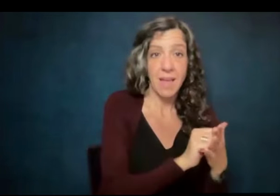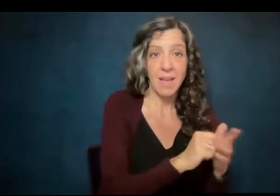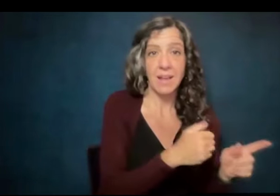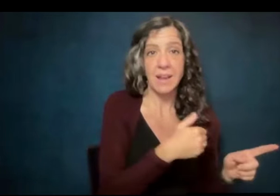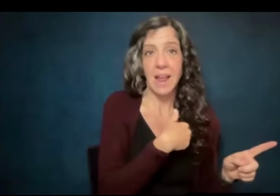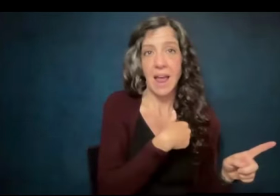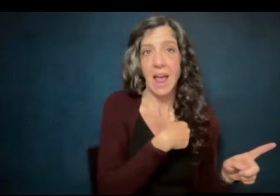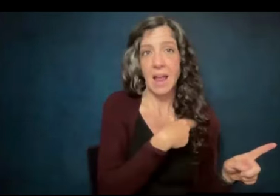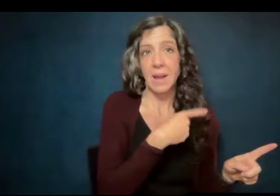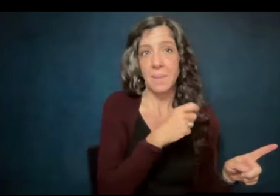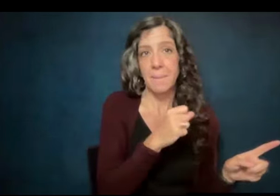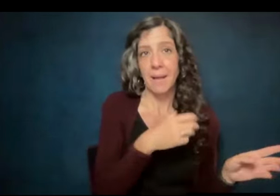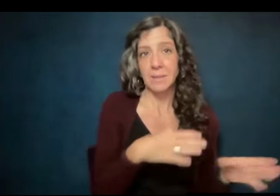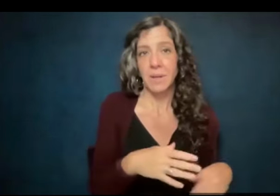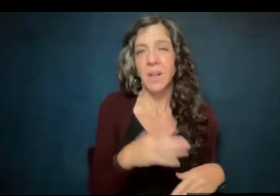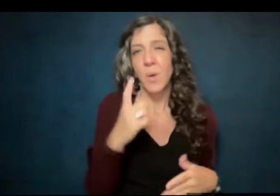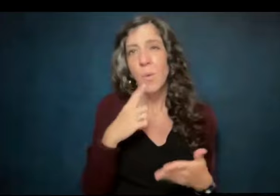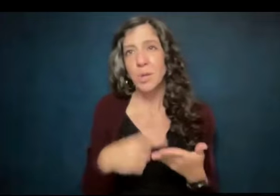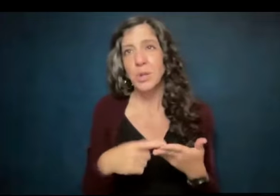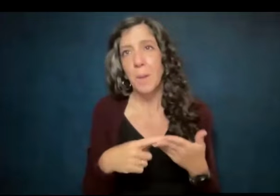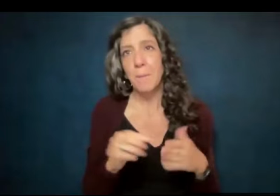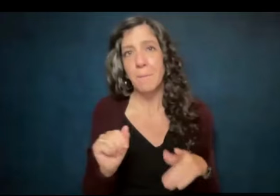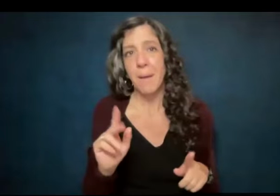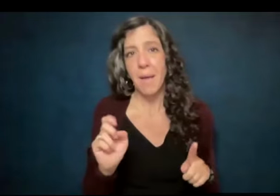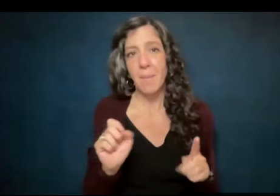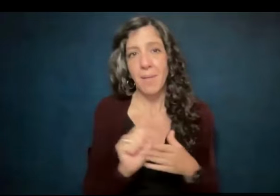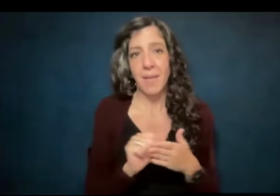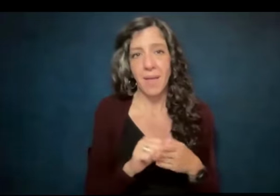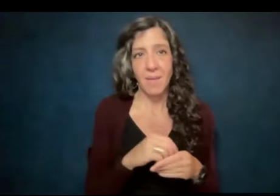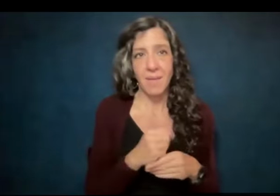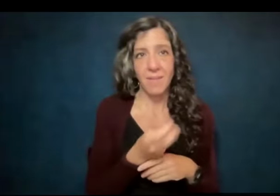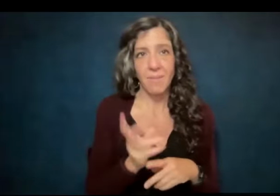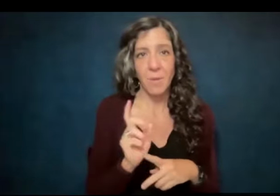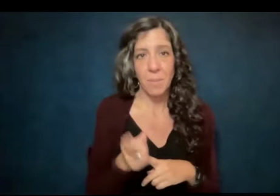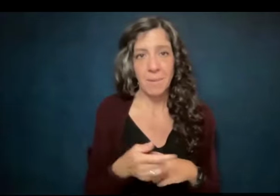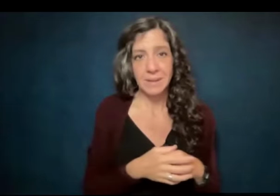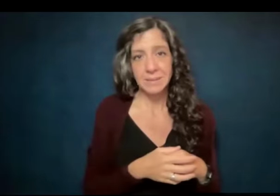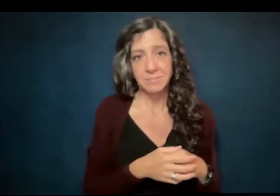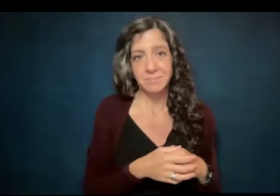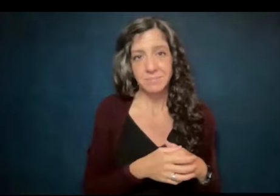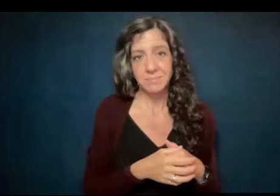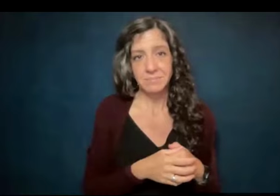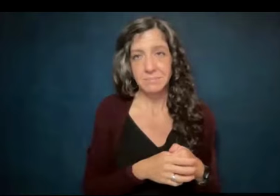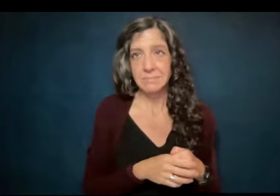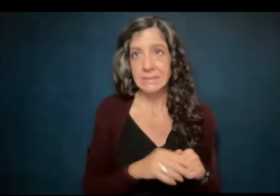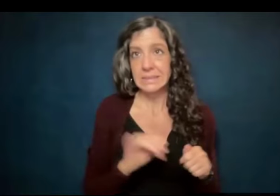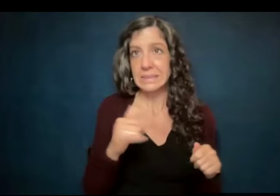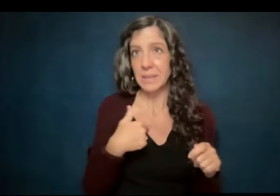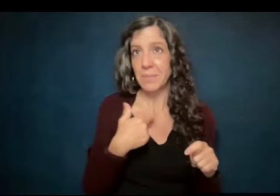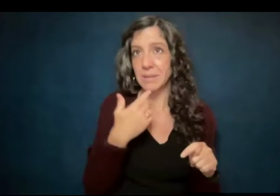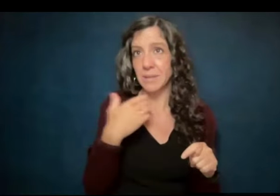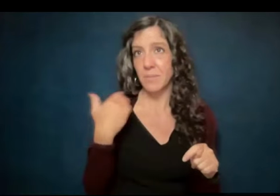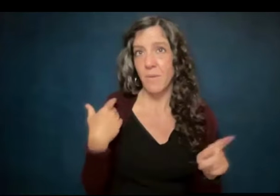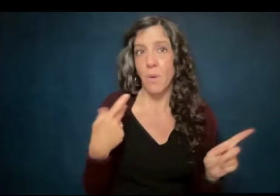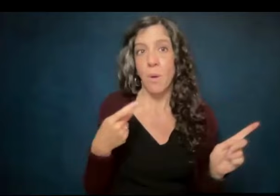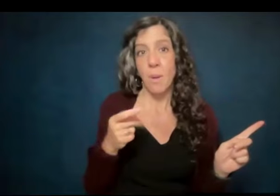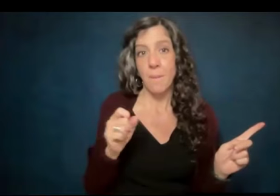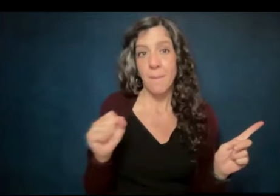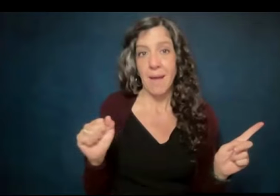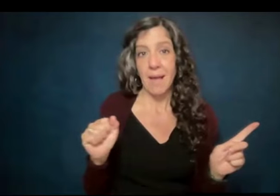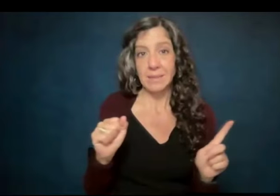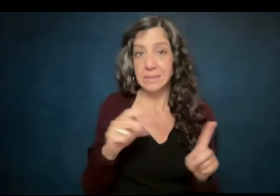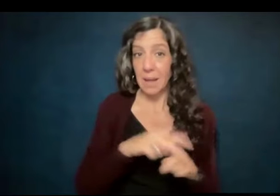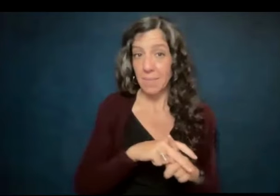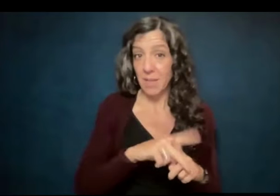about ABLE accounts in a few minutes. Now, as I said, the pass application can be found online,